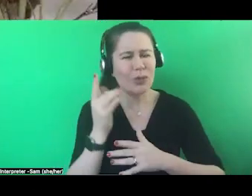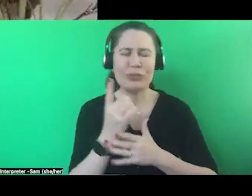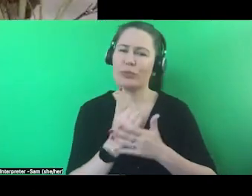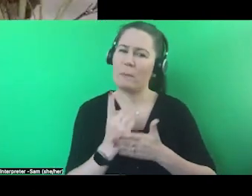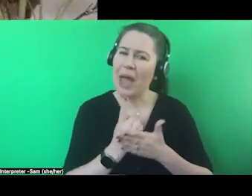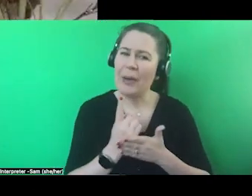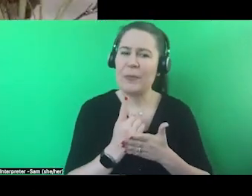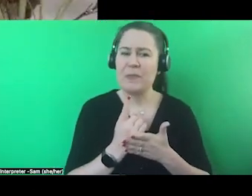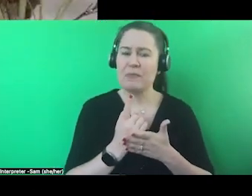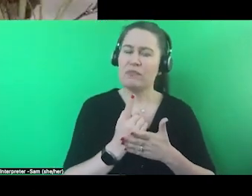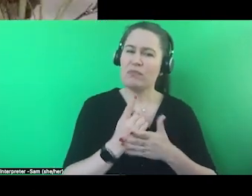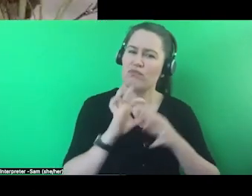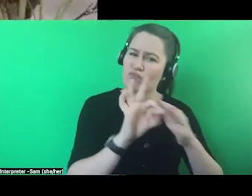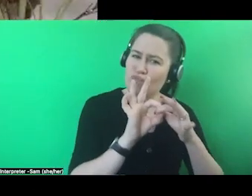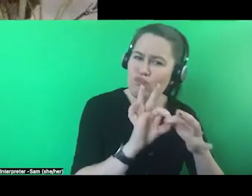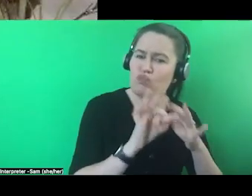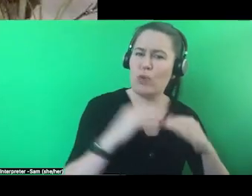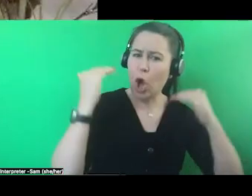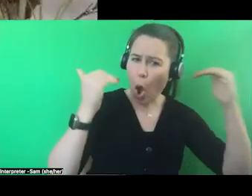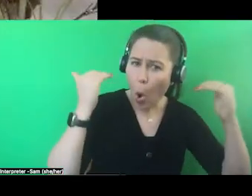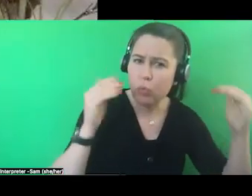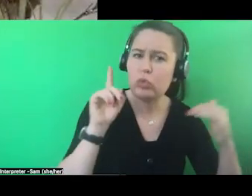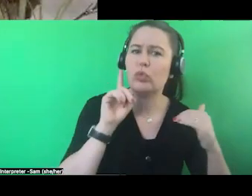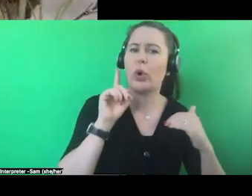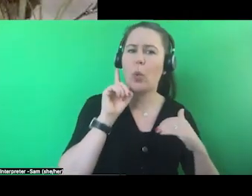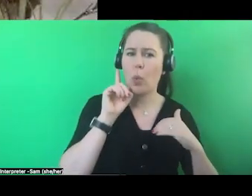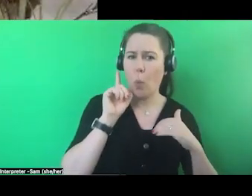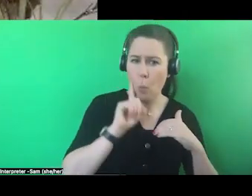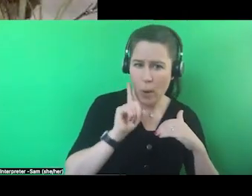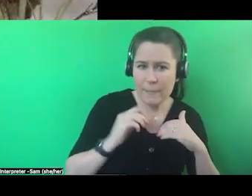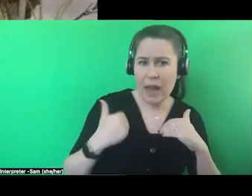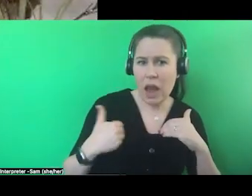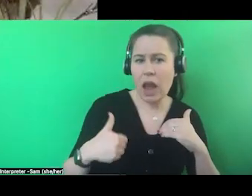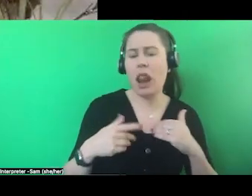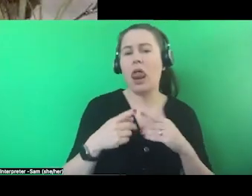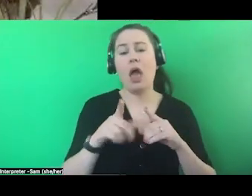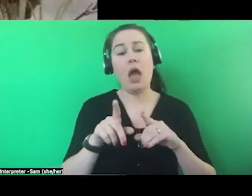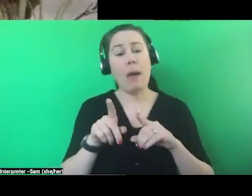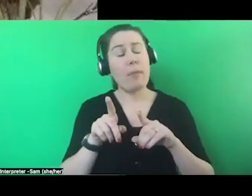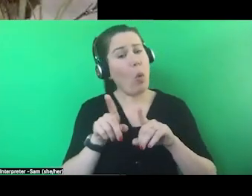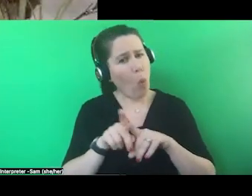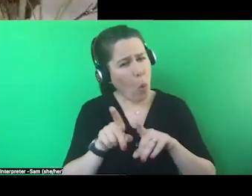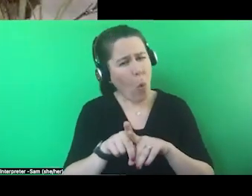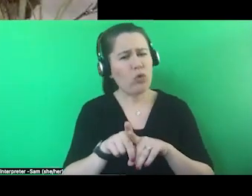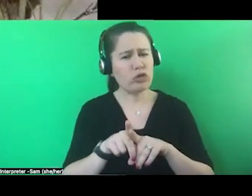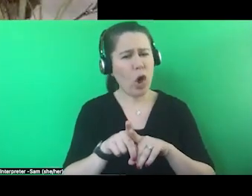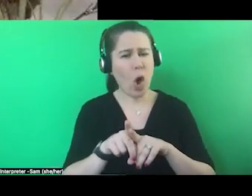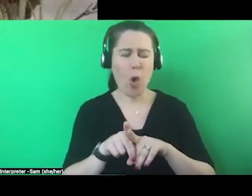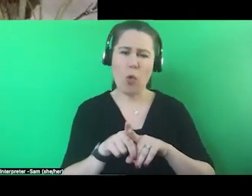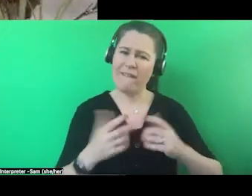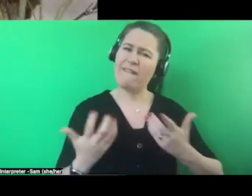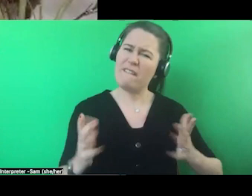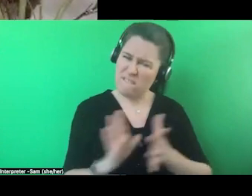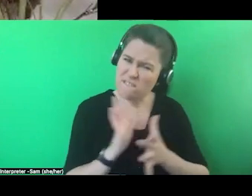with older women primarily, and also injecting a lot of fun